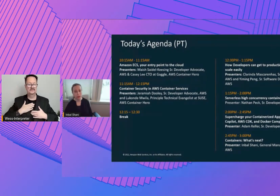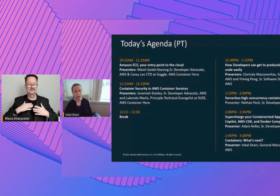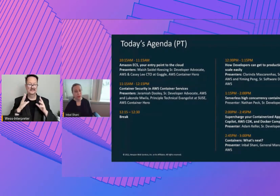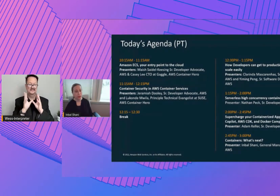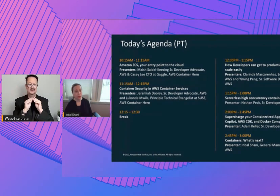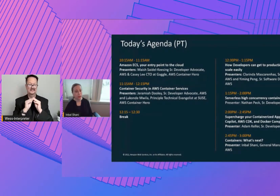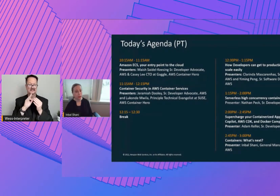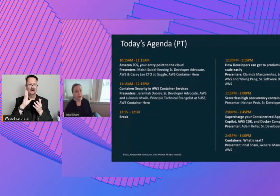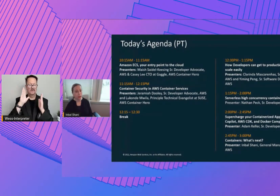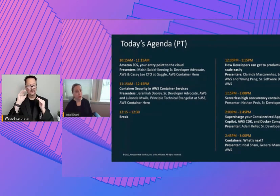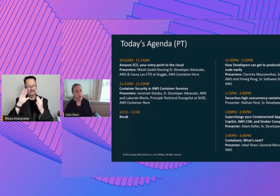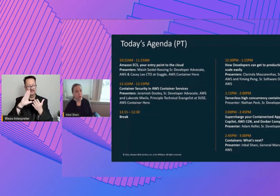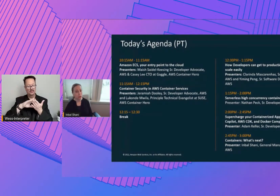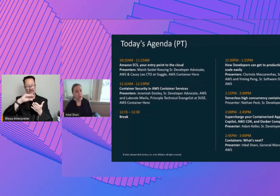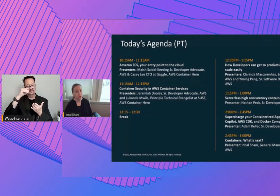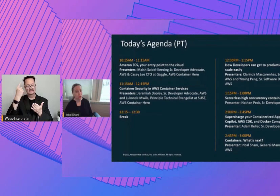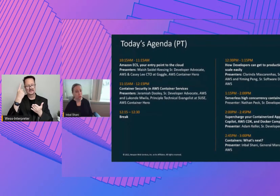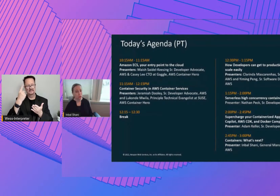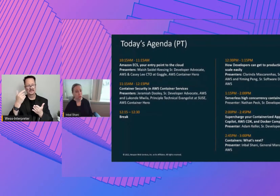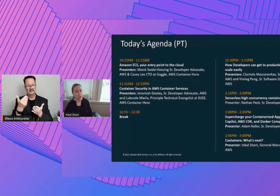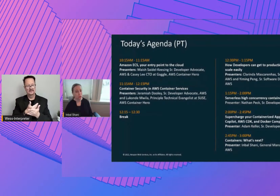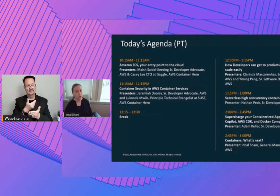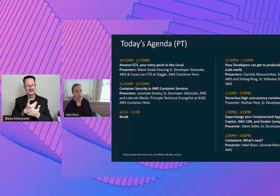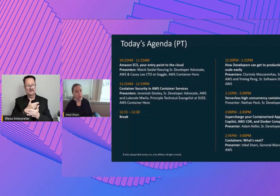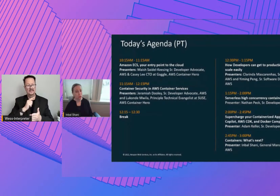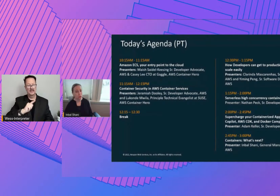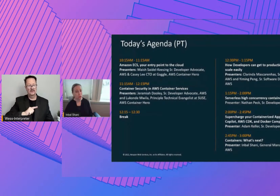new. And then I'll hand it back to Joe.